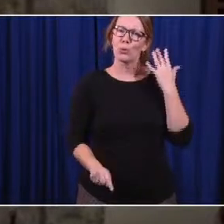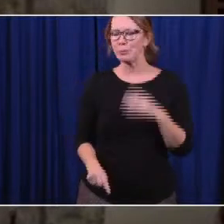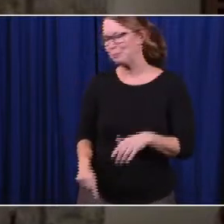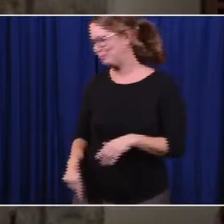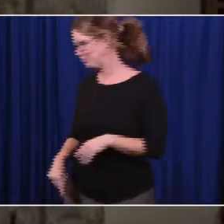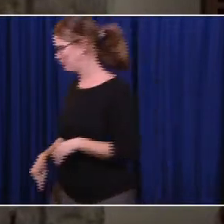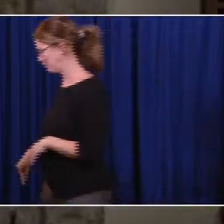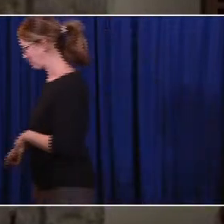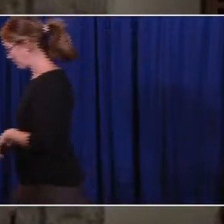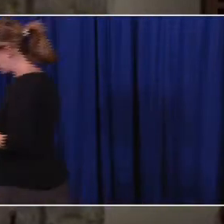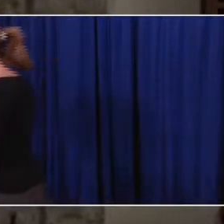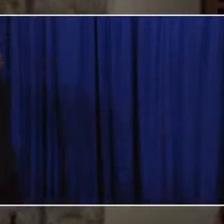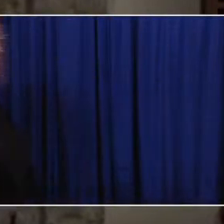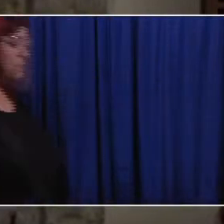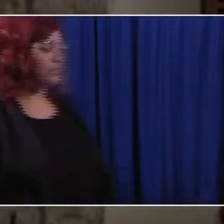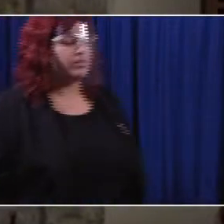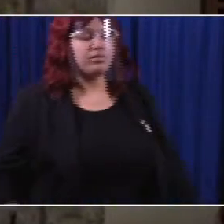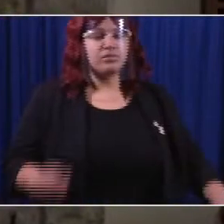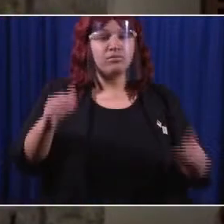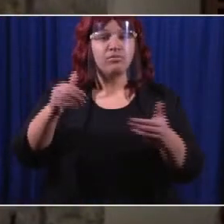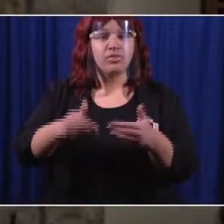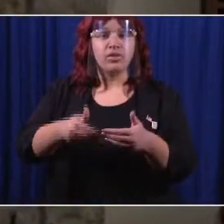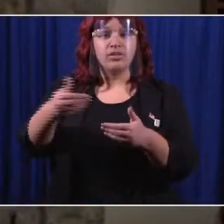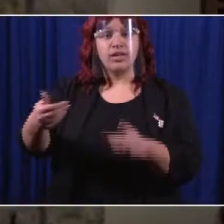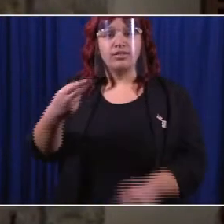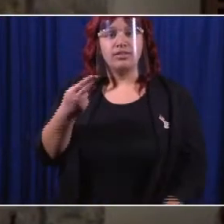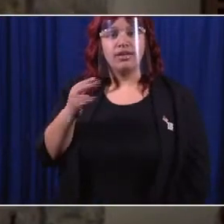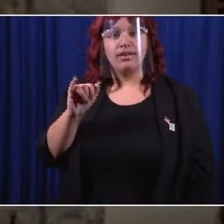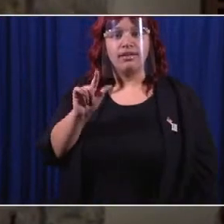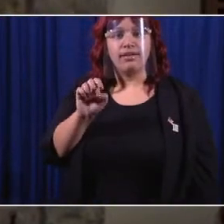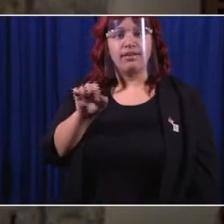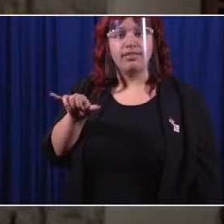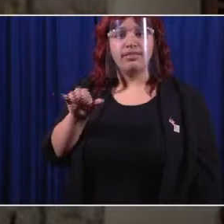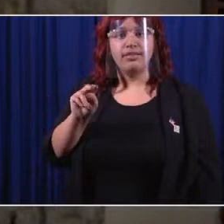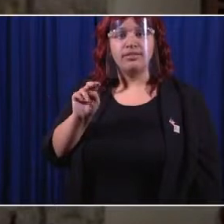Next question is from Haley Nelson at WSYX in Columbus.